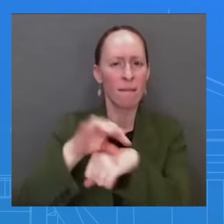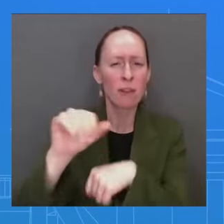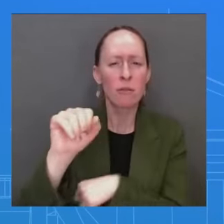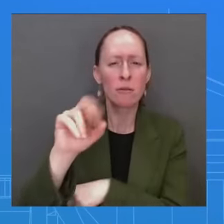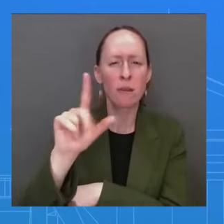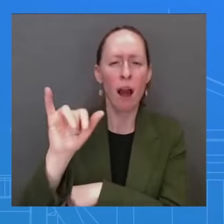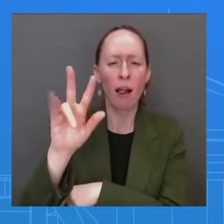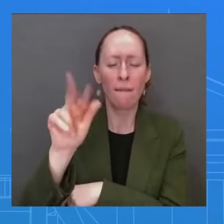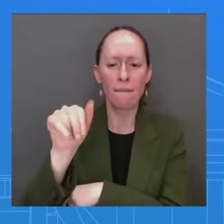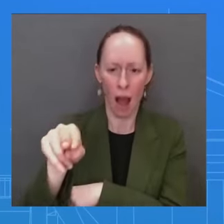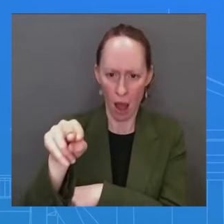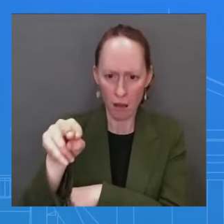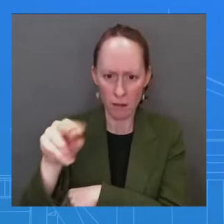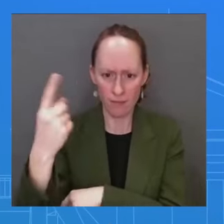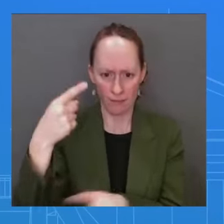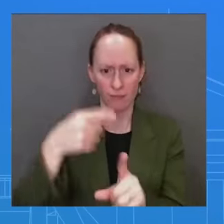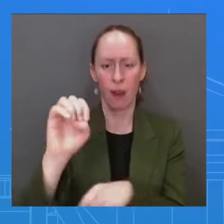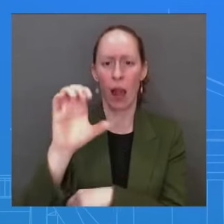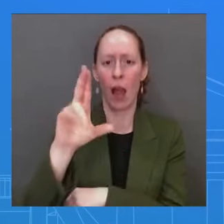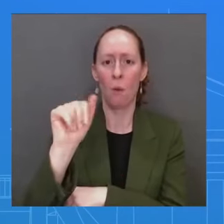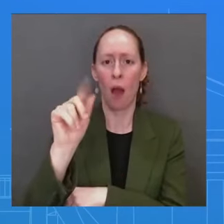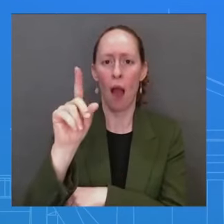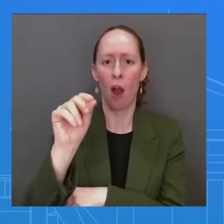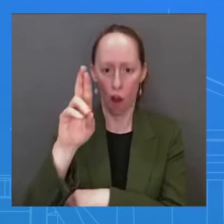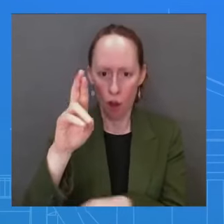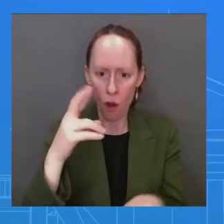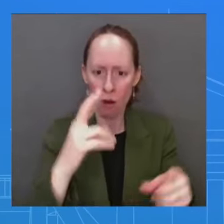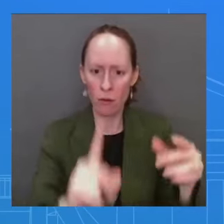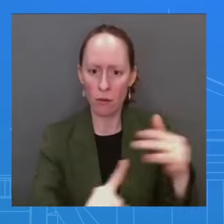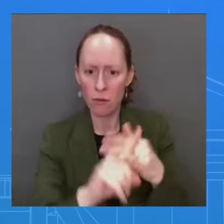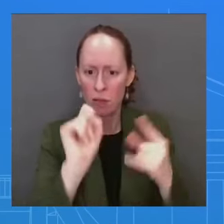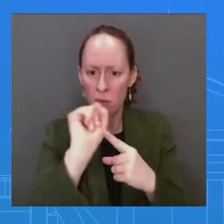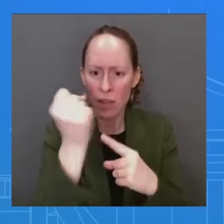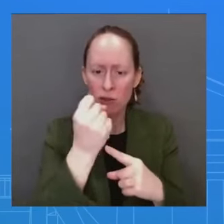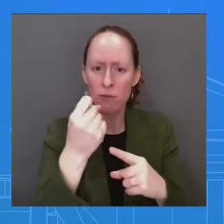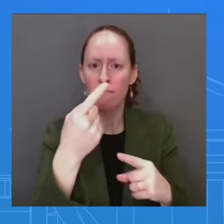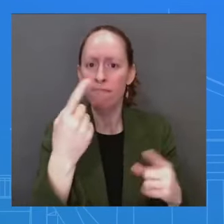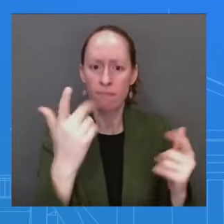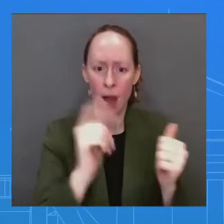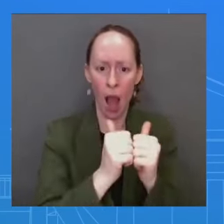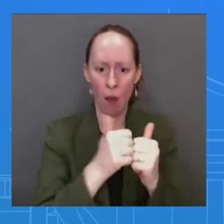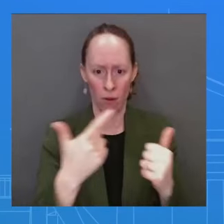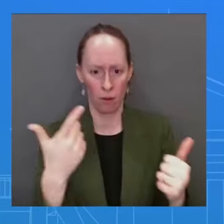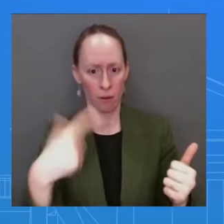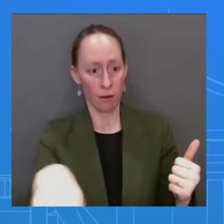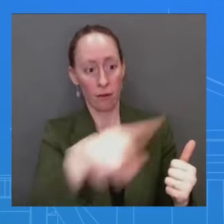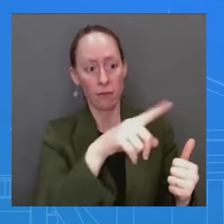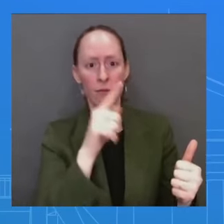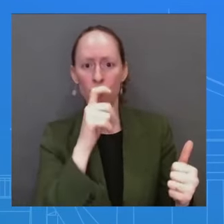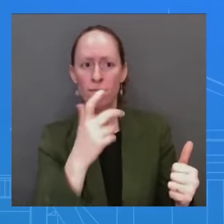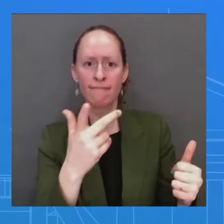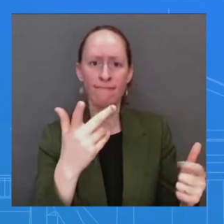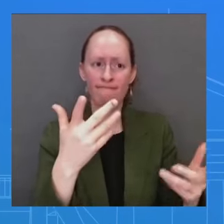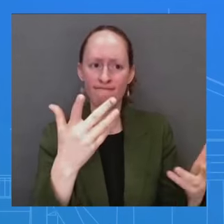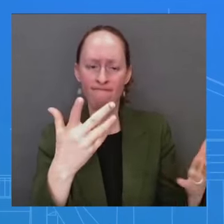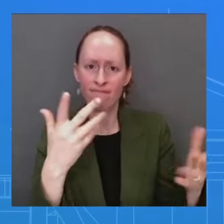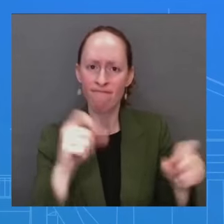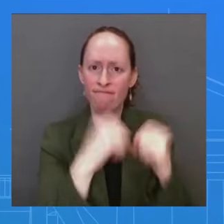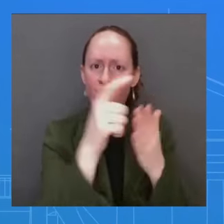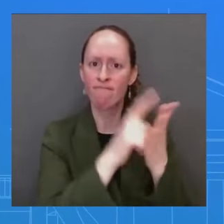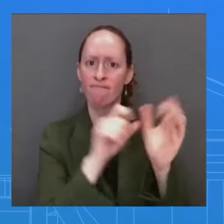bolstering cooperation with partners to ensure perpetrators are brought to justice. What is the U.S. position on Ecuador and other